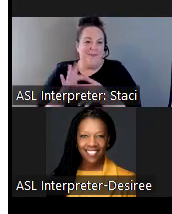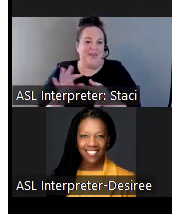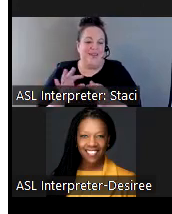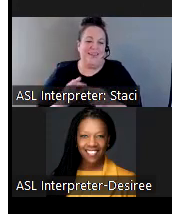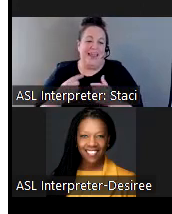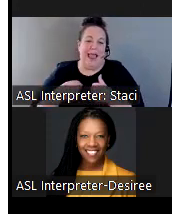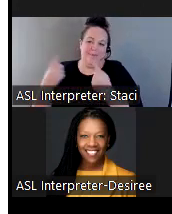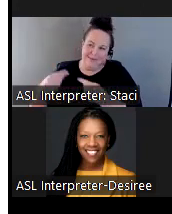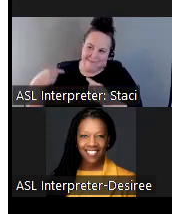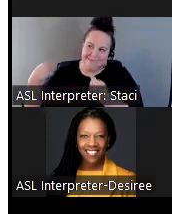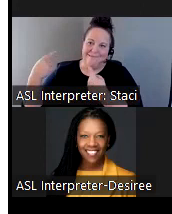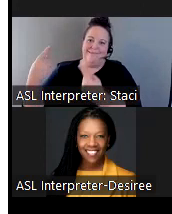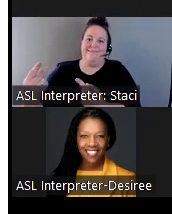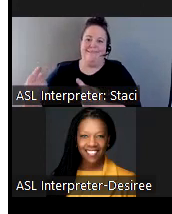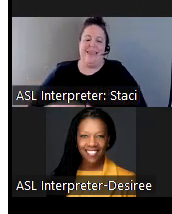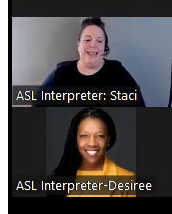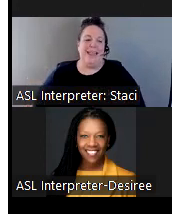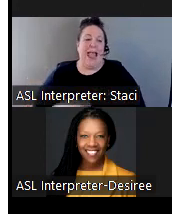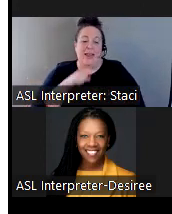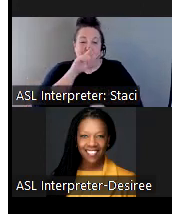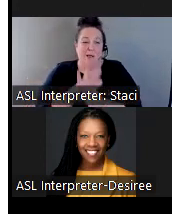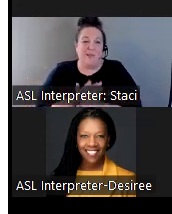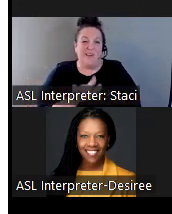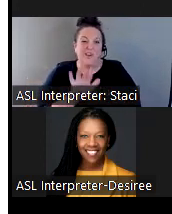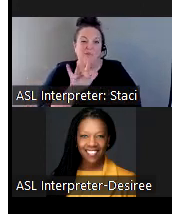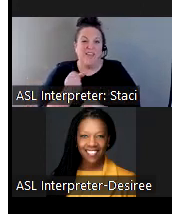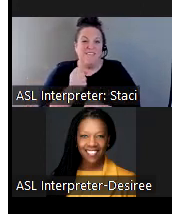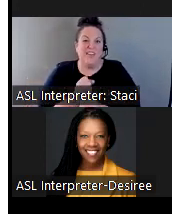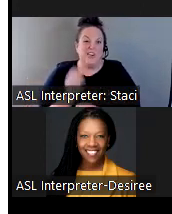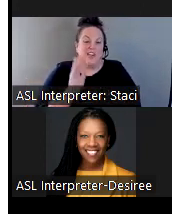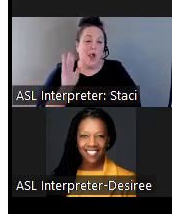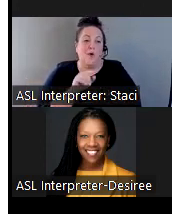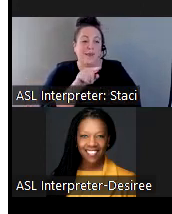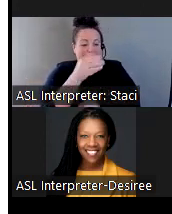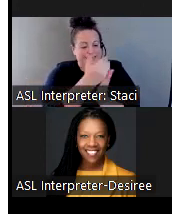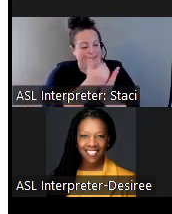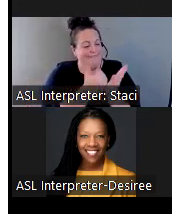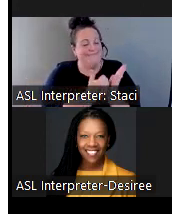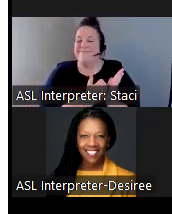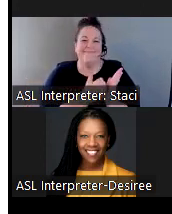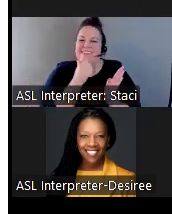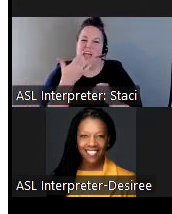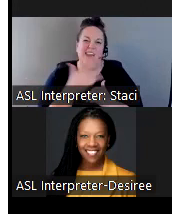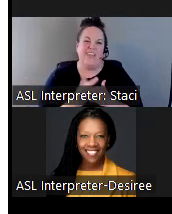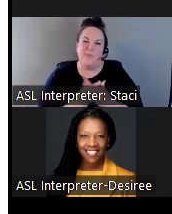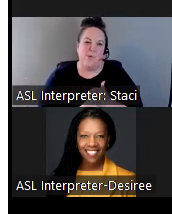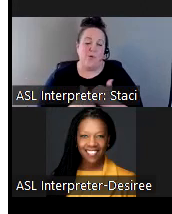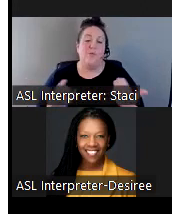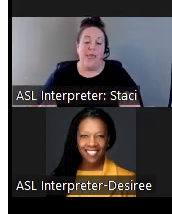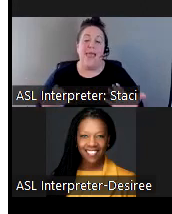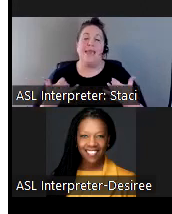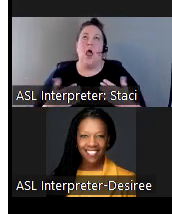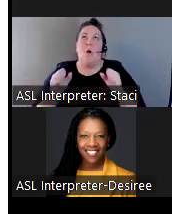time, and I can guarantee you 25 years ago, this wasn't available. We now have an amazing